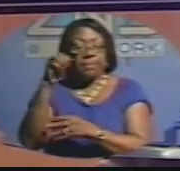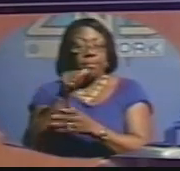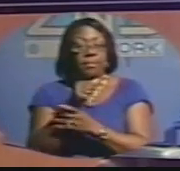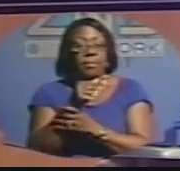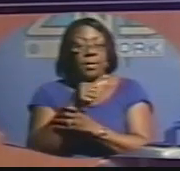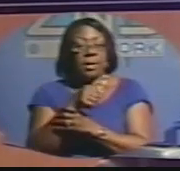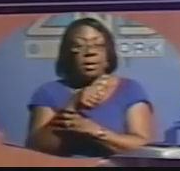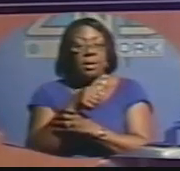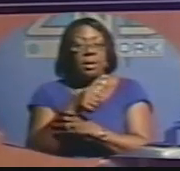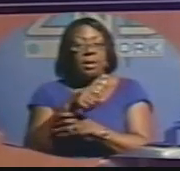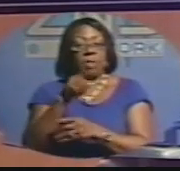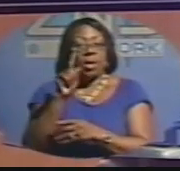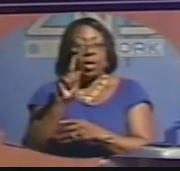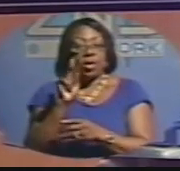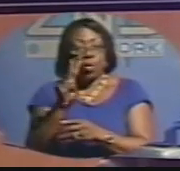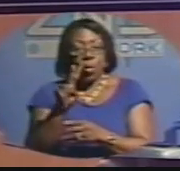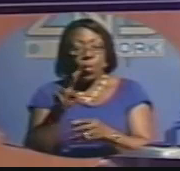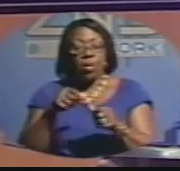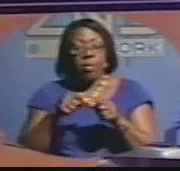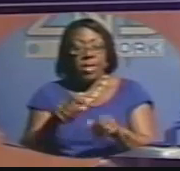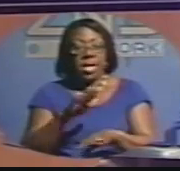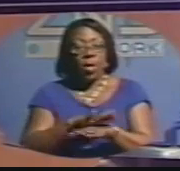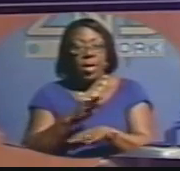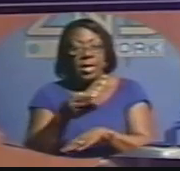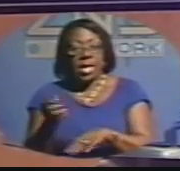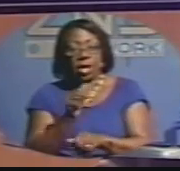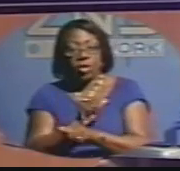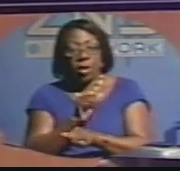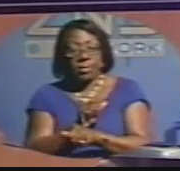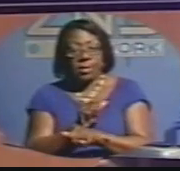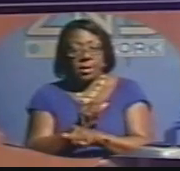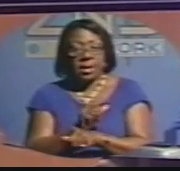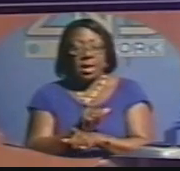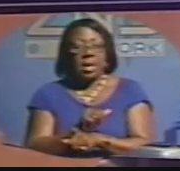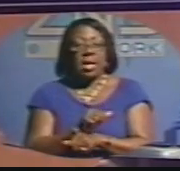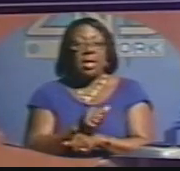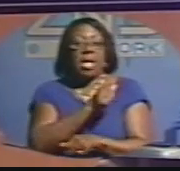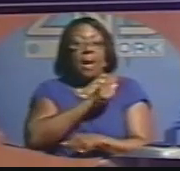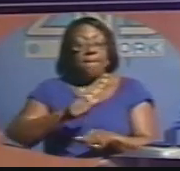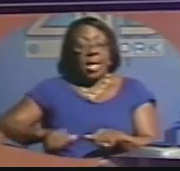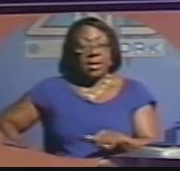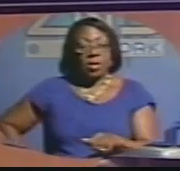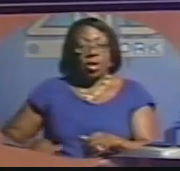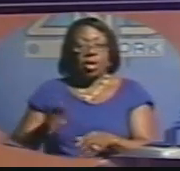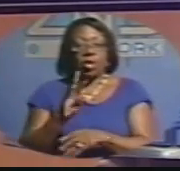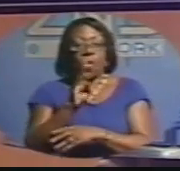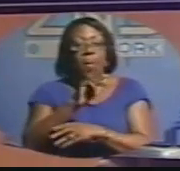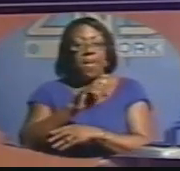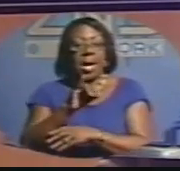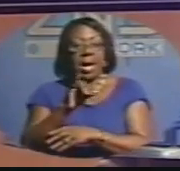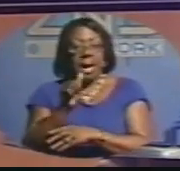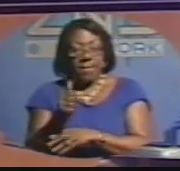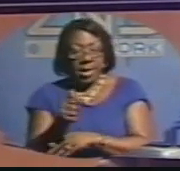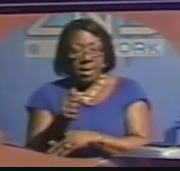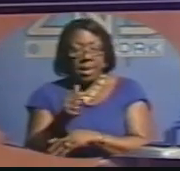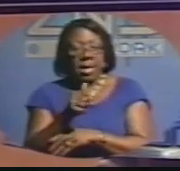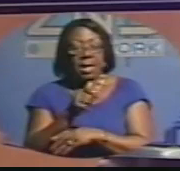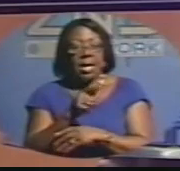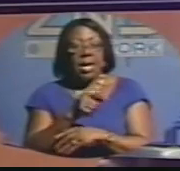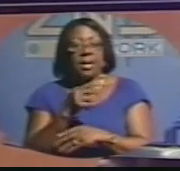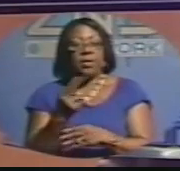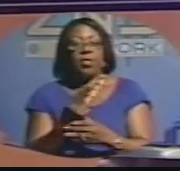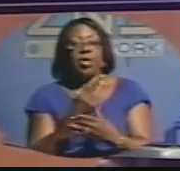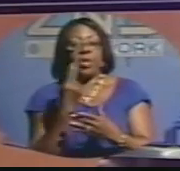permanent representative of the Bahamas to the United Nations, and Bahamas Consul General to Miami, Rhoda Jackson. Minister